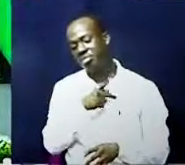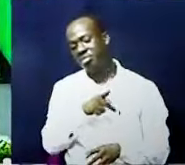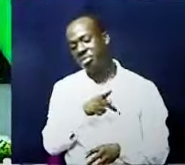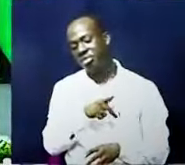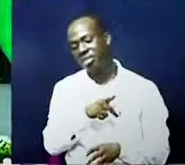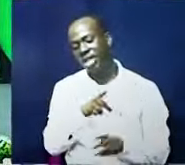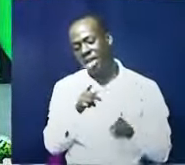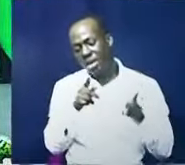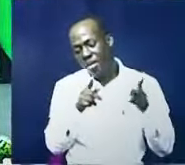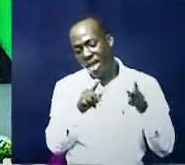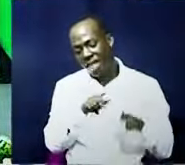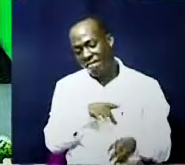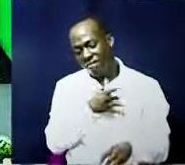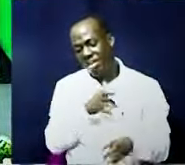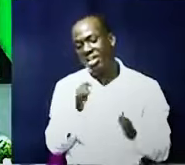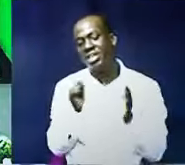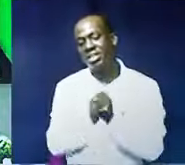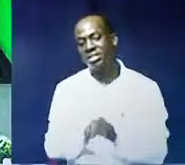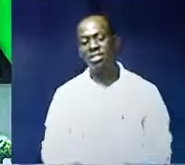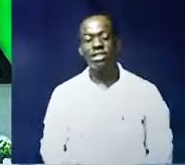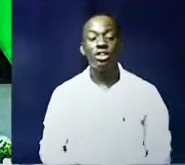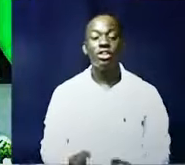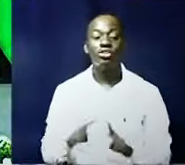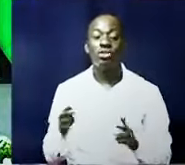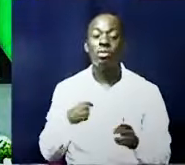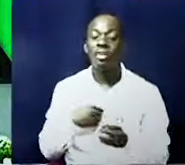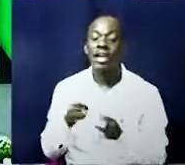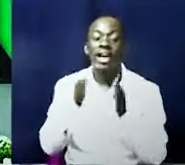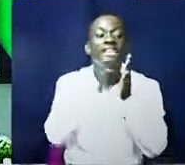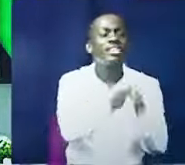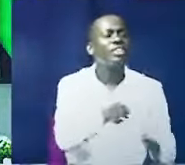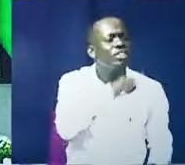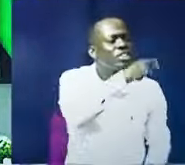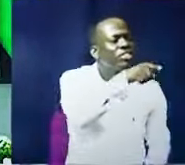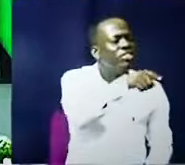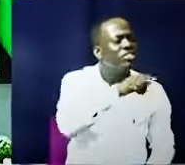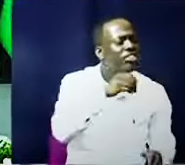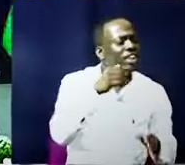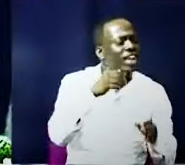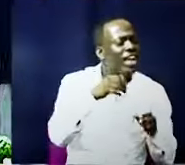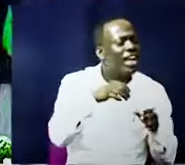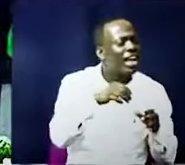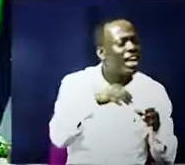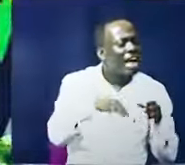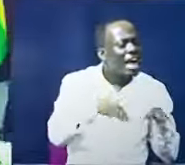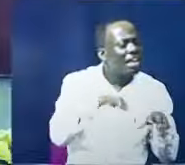So I told him, so what did you do? He says, after a while, I had to join them.